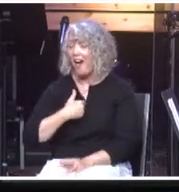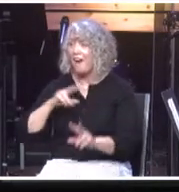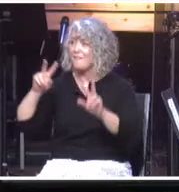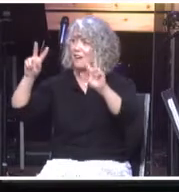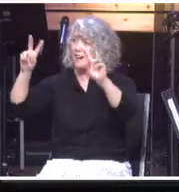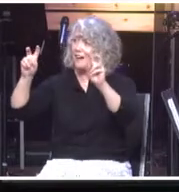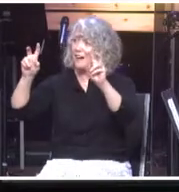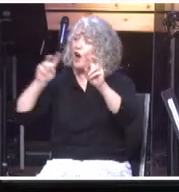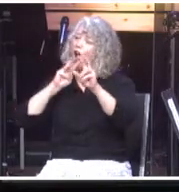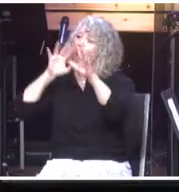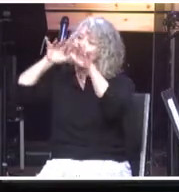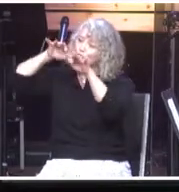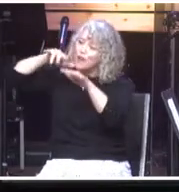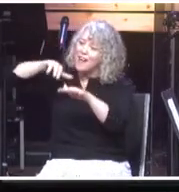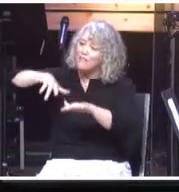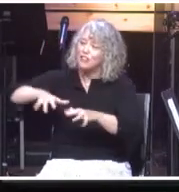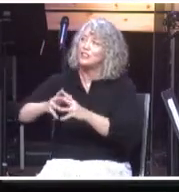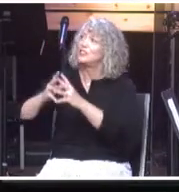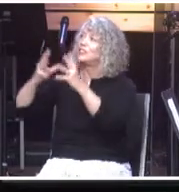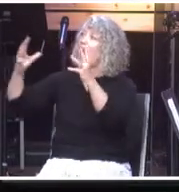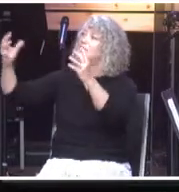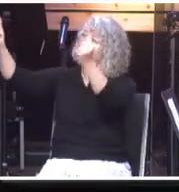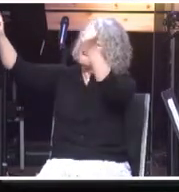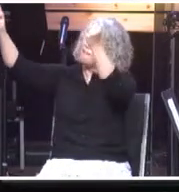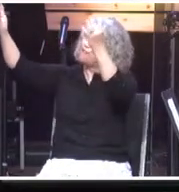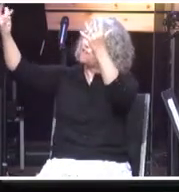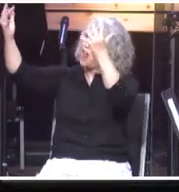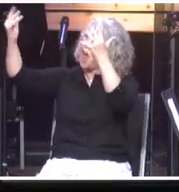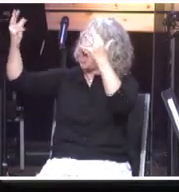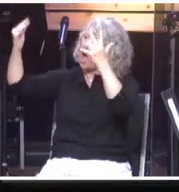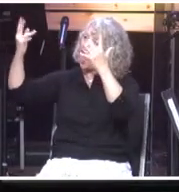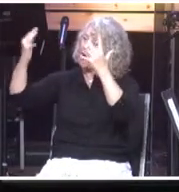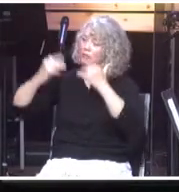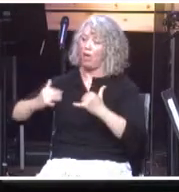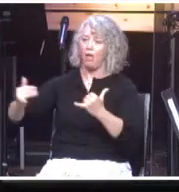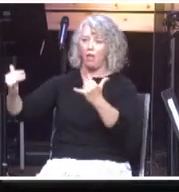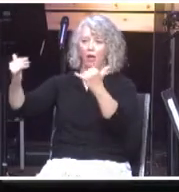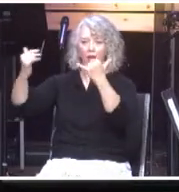a source of joy that cannot be cut off.